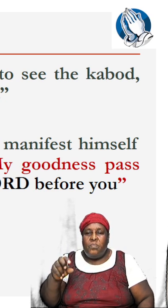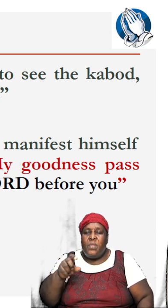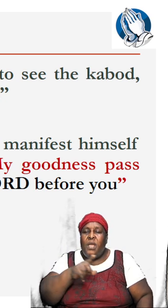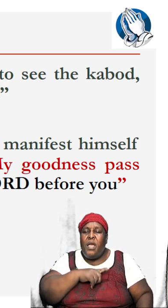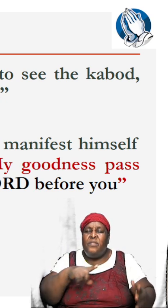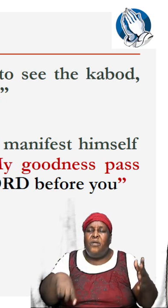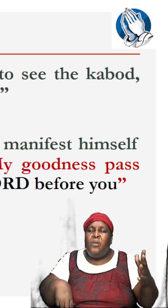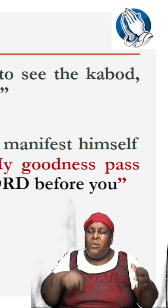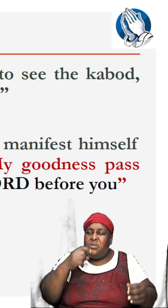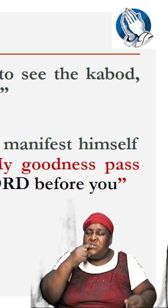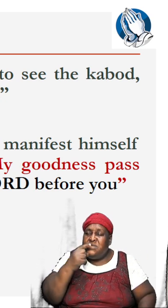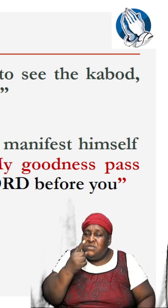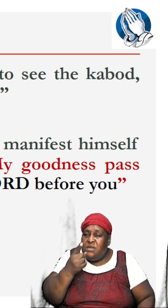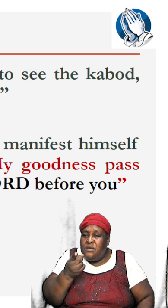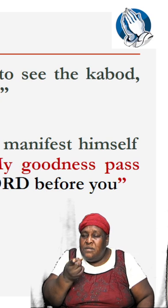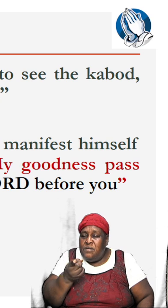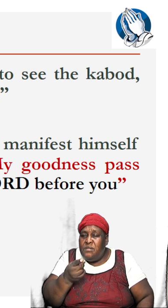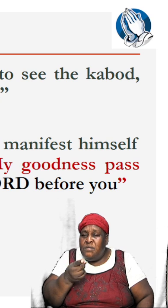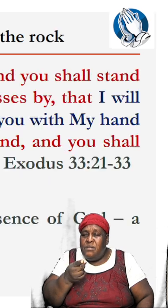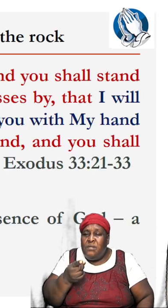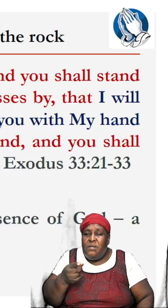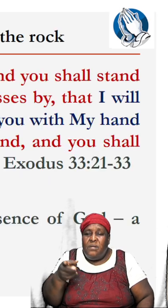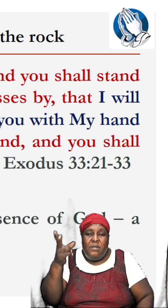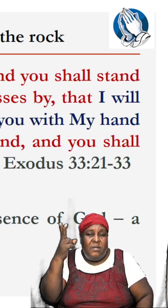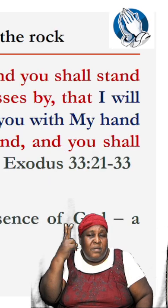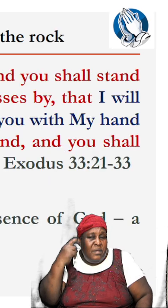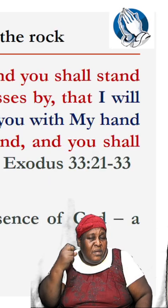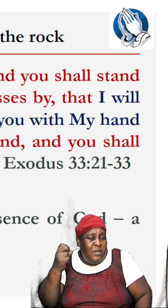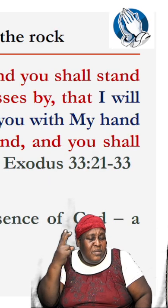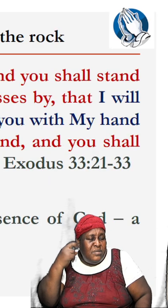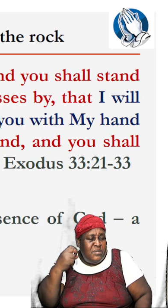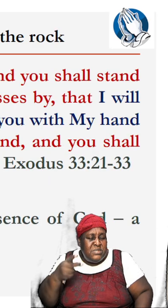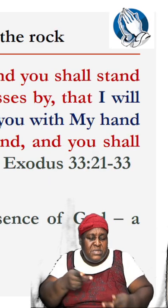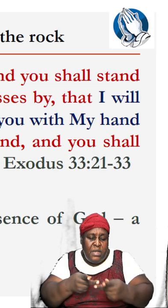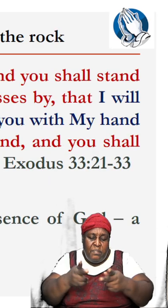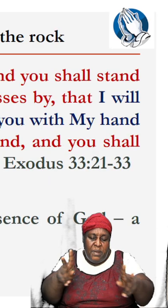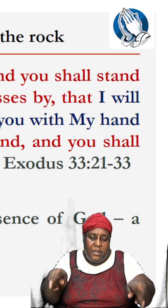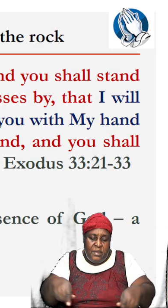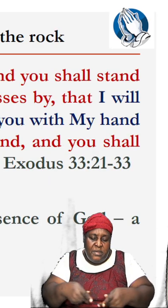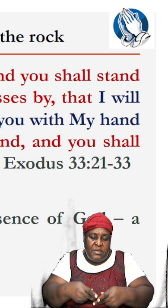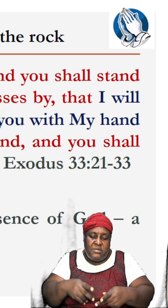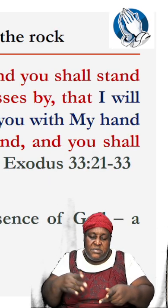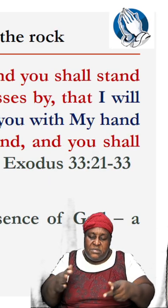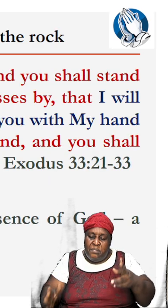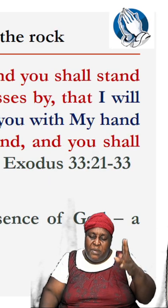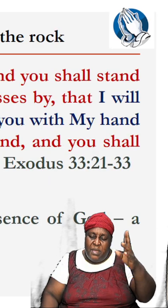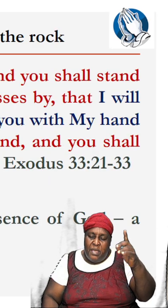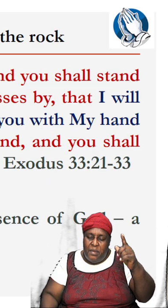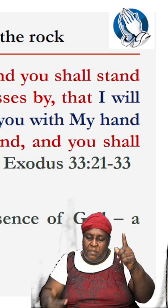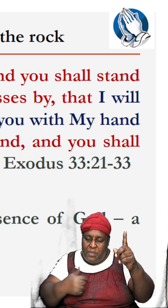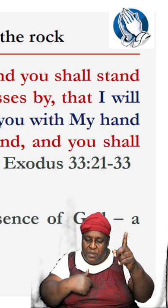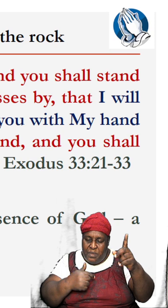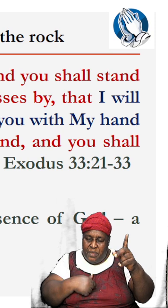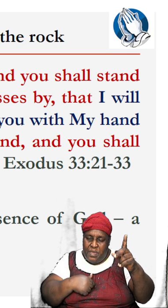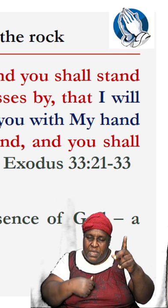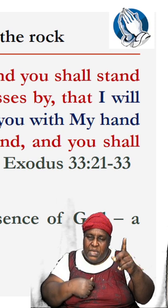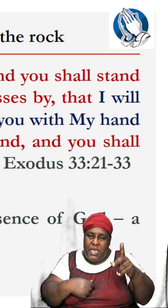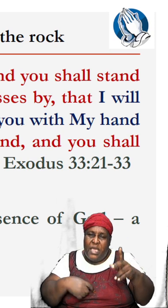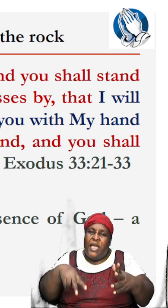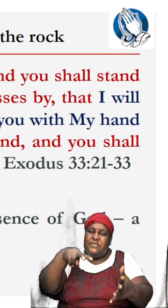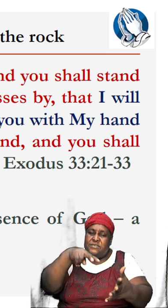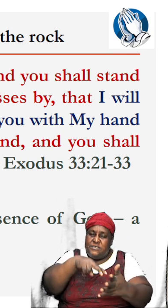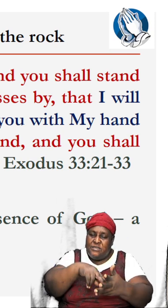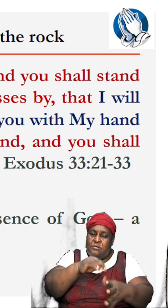Lord said, here is a place by me. He says, and he shall stand